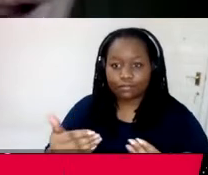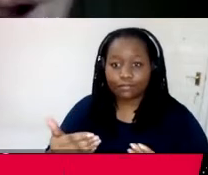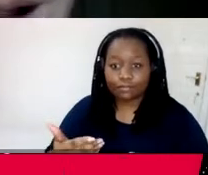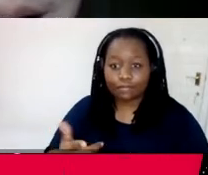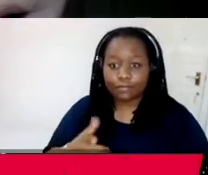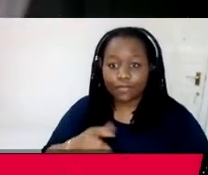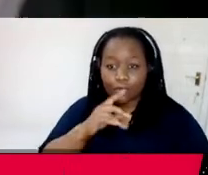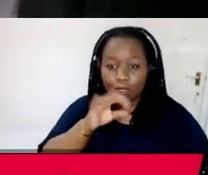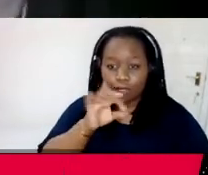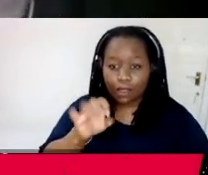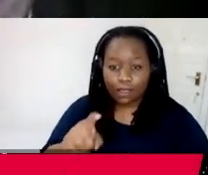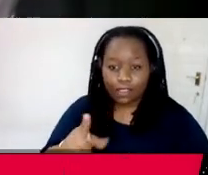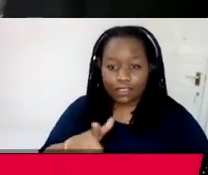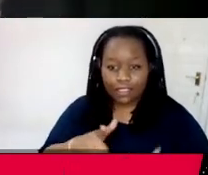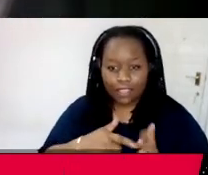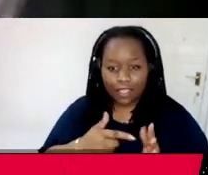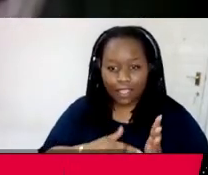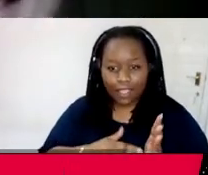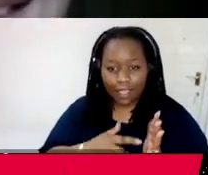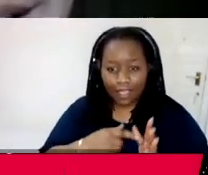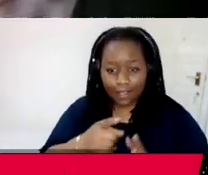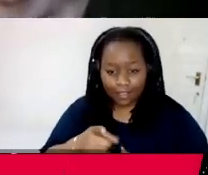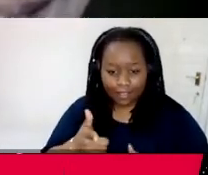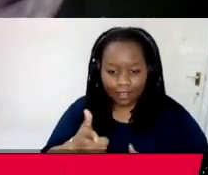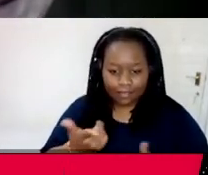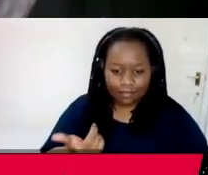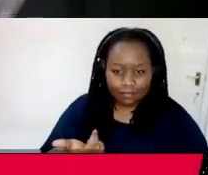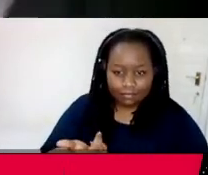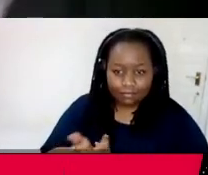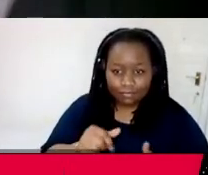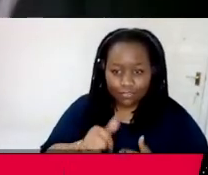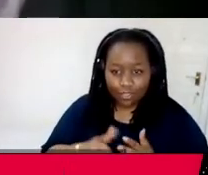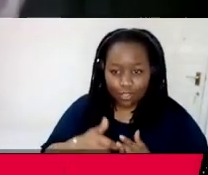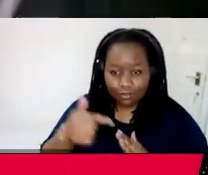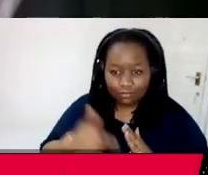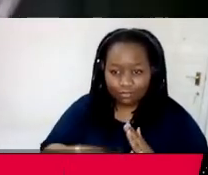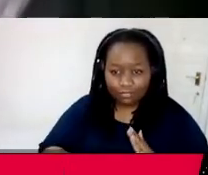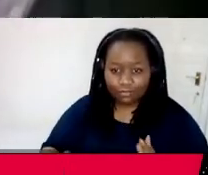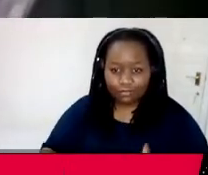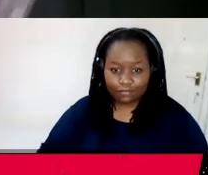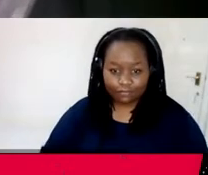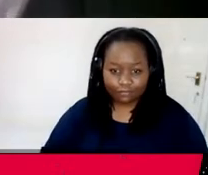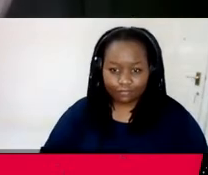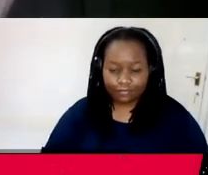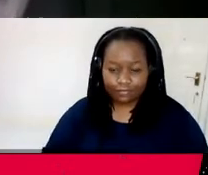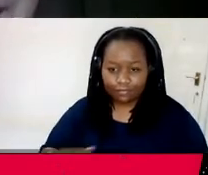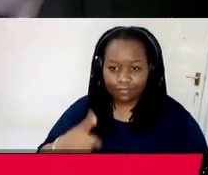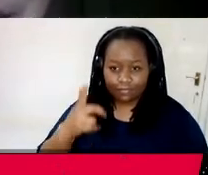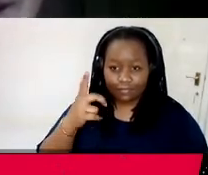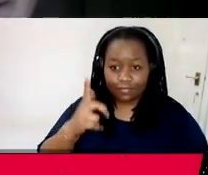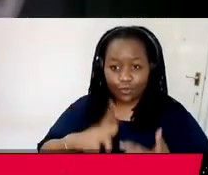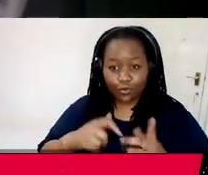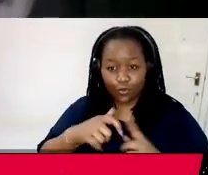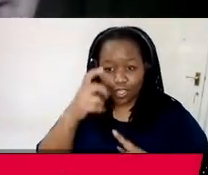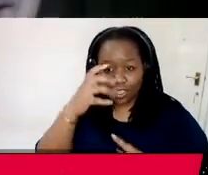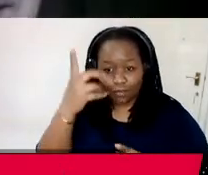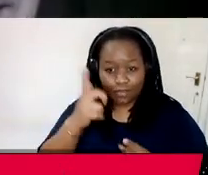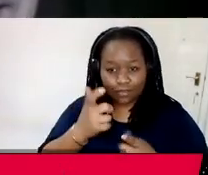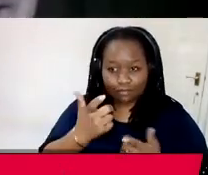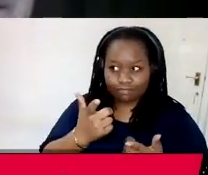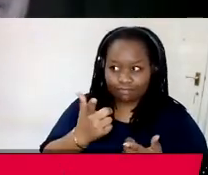ask Anna now to delve a bit more deeply into what the UK government says and take that apart for